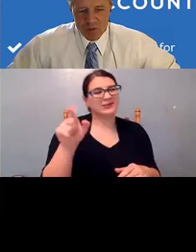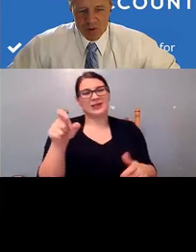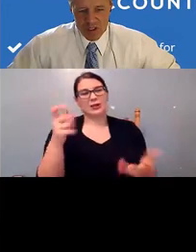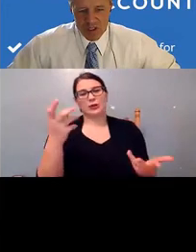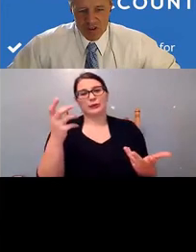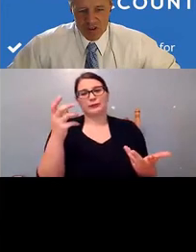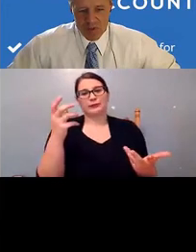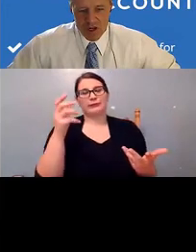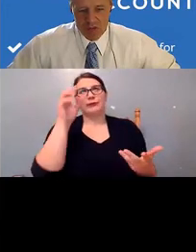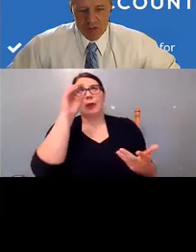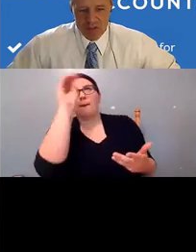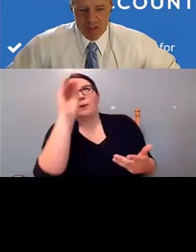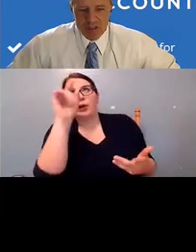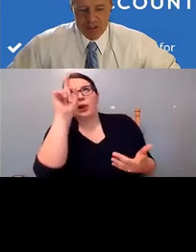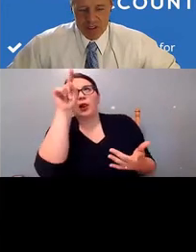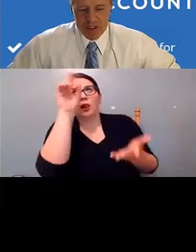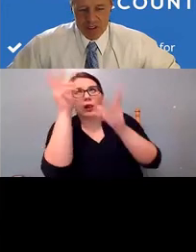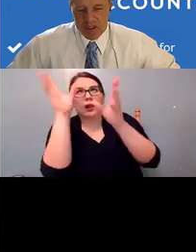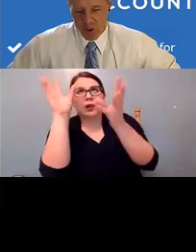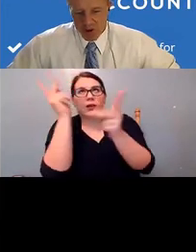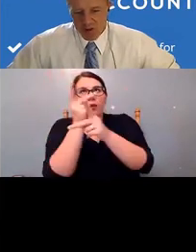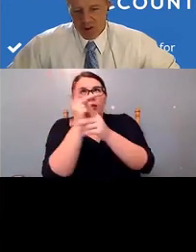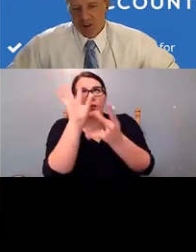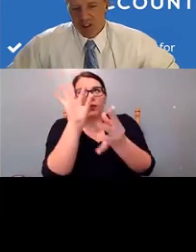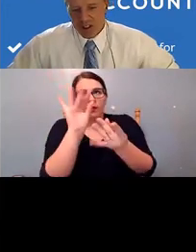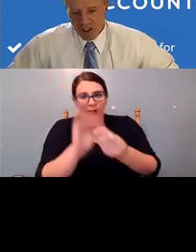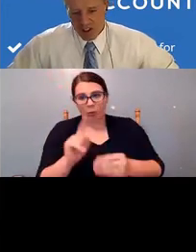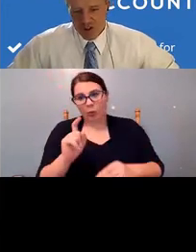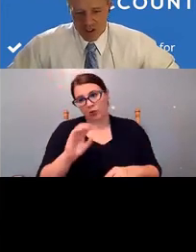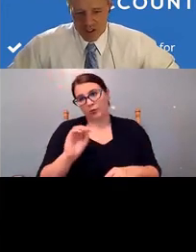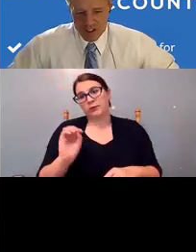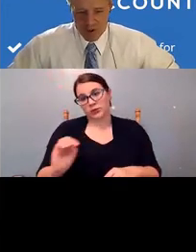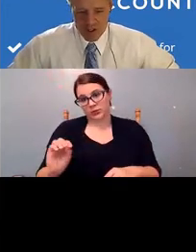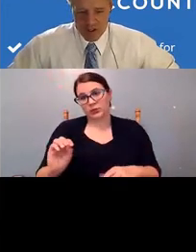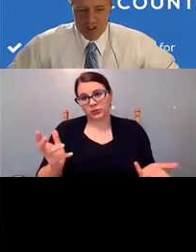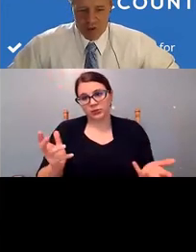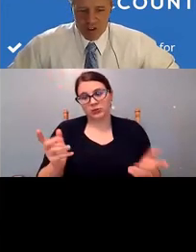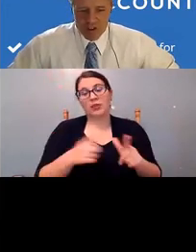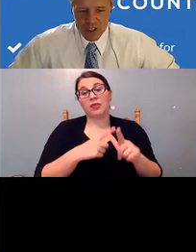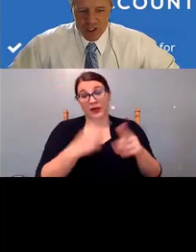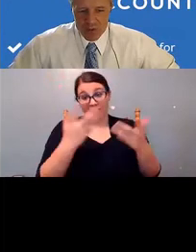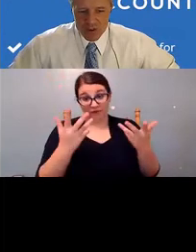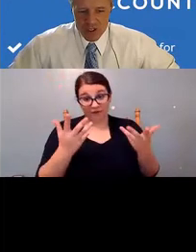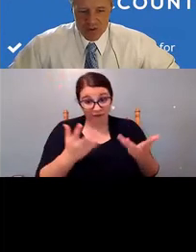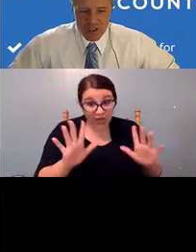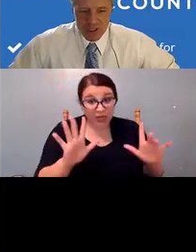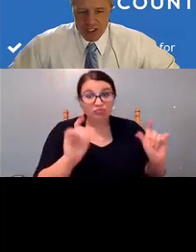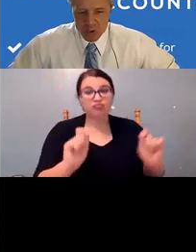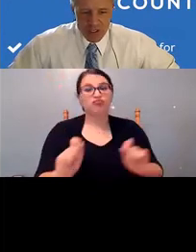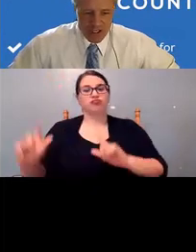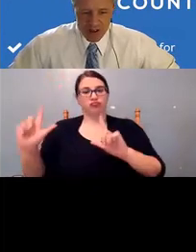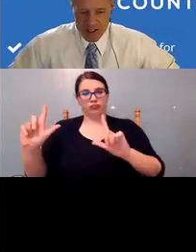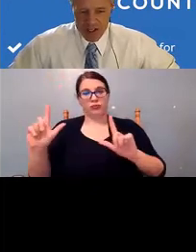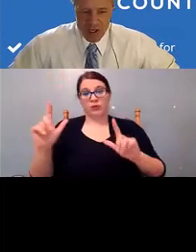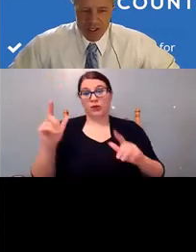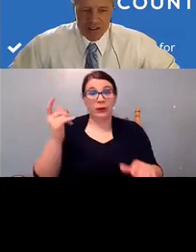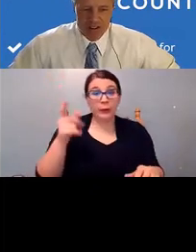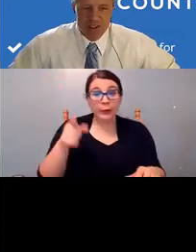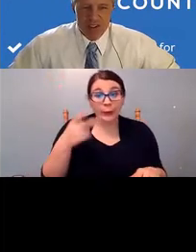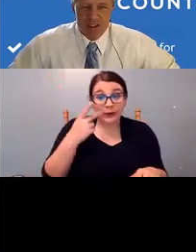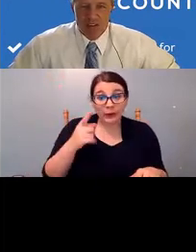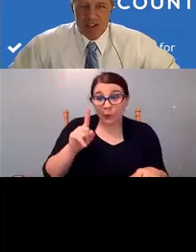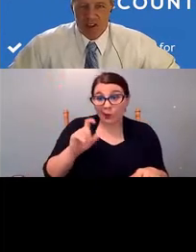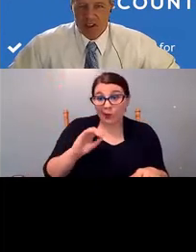equal 100% here at the bottom in order for you to continue to the next screen. So once you see 100% with like the green outline